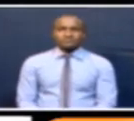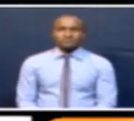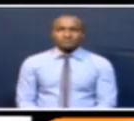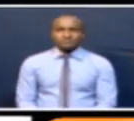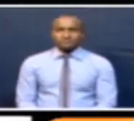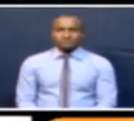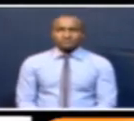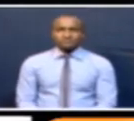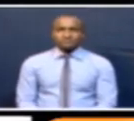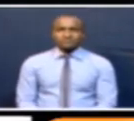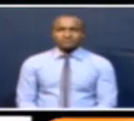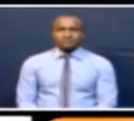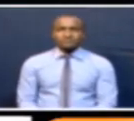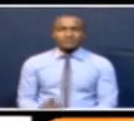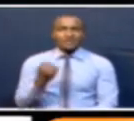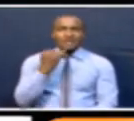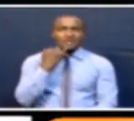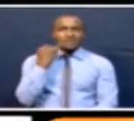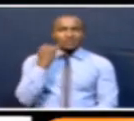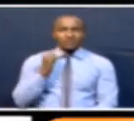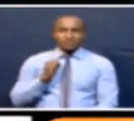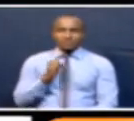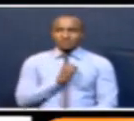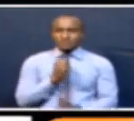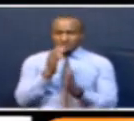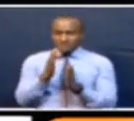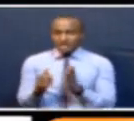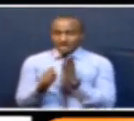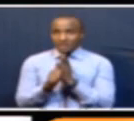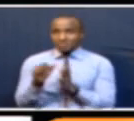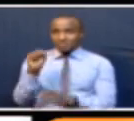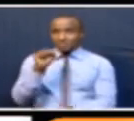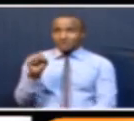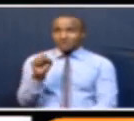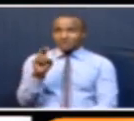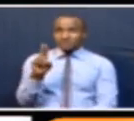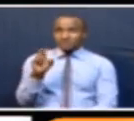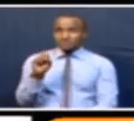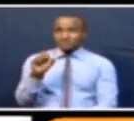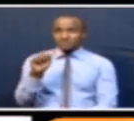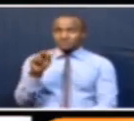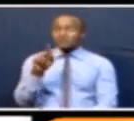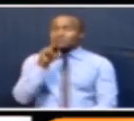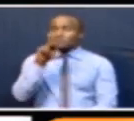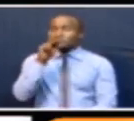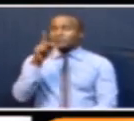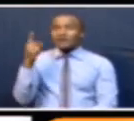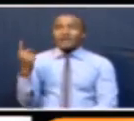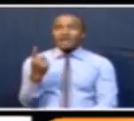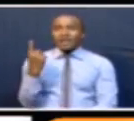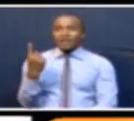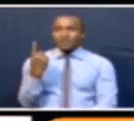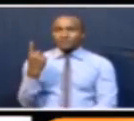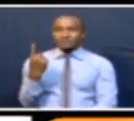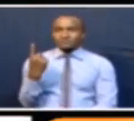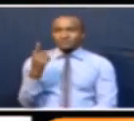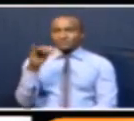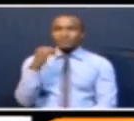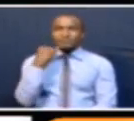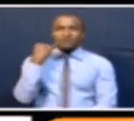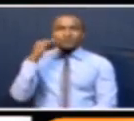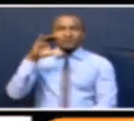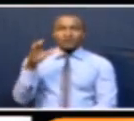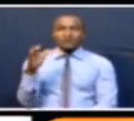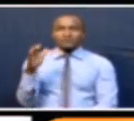And joining me now is Nakuru Senator Susan Kihika, who has become a lone voice on the issue. She's speaking to us from Nakuru County.